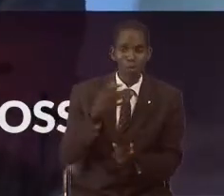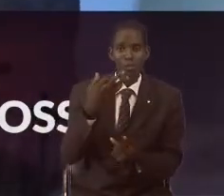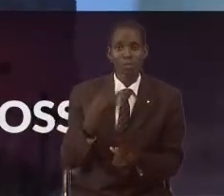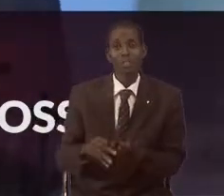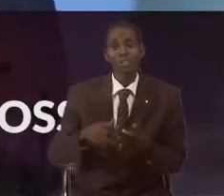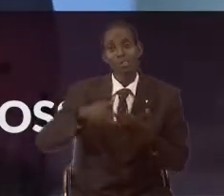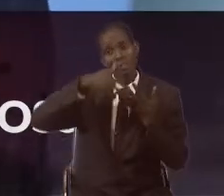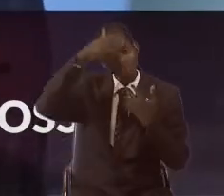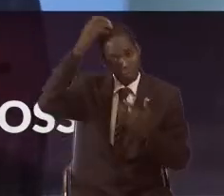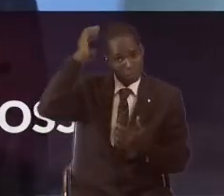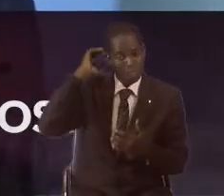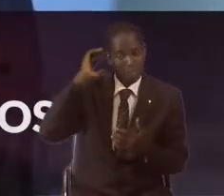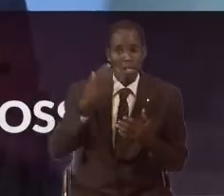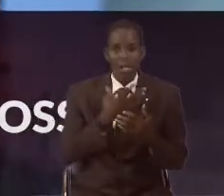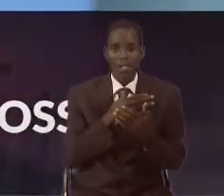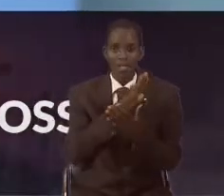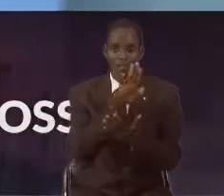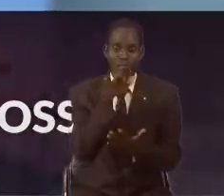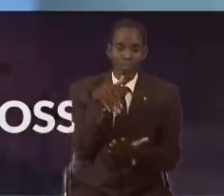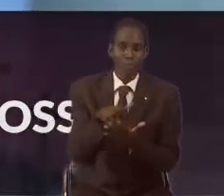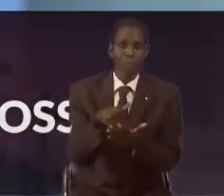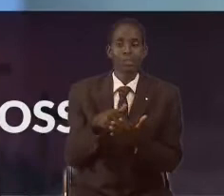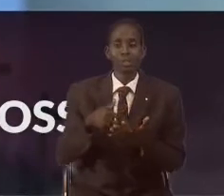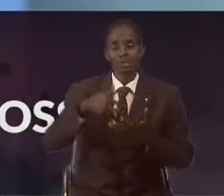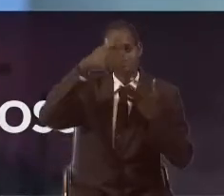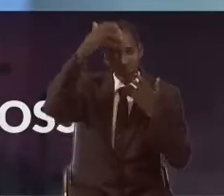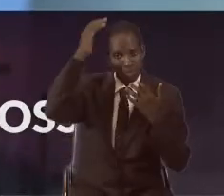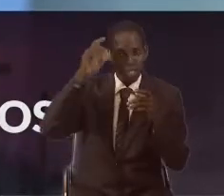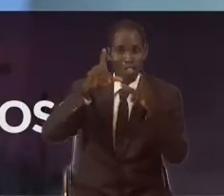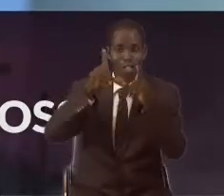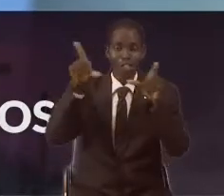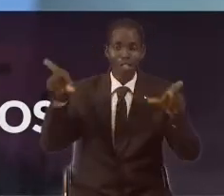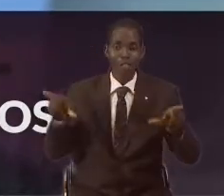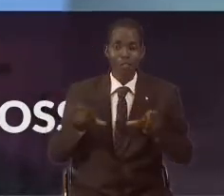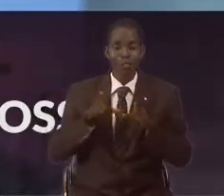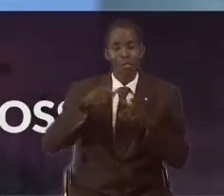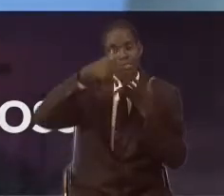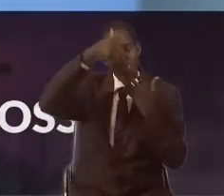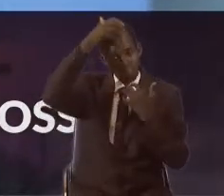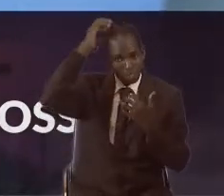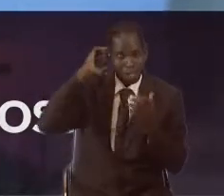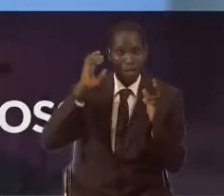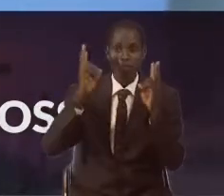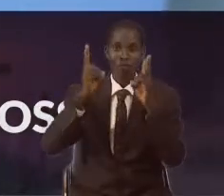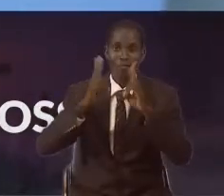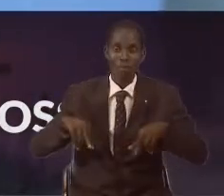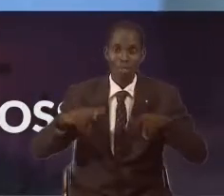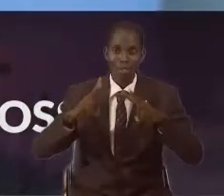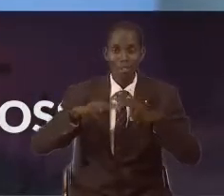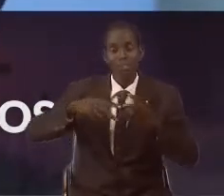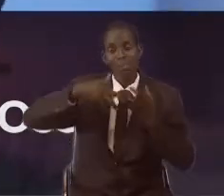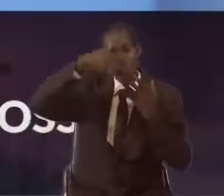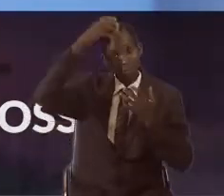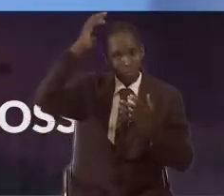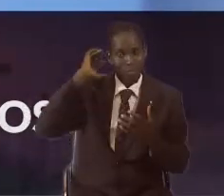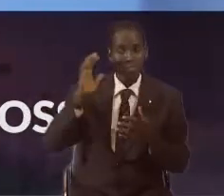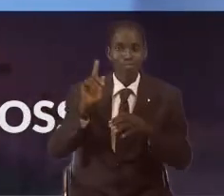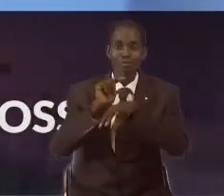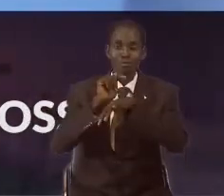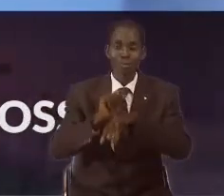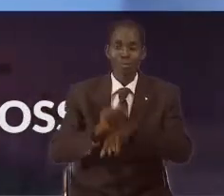the smallest of the lions and the medium lion, the local lion, the